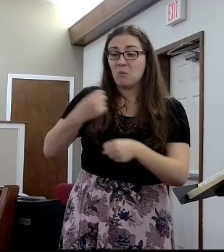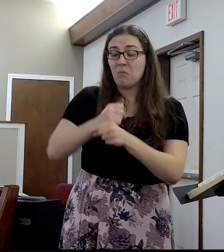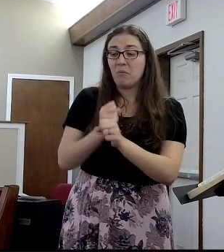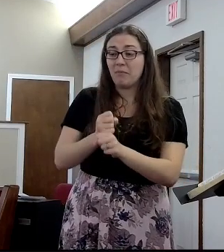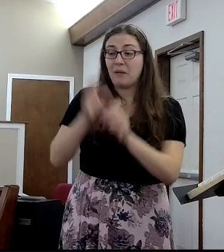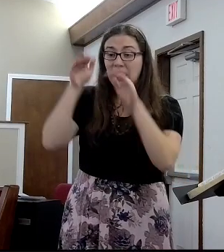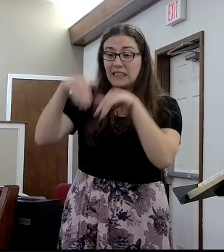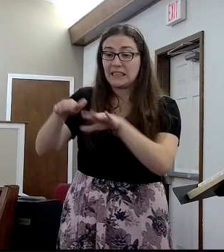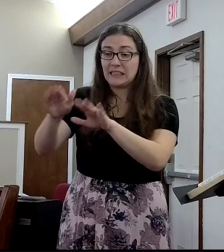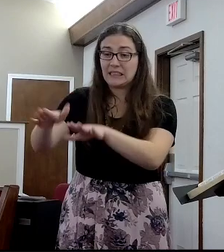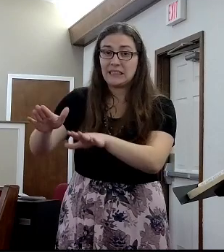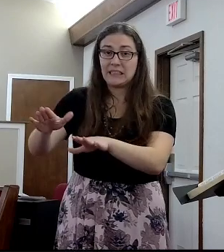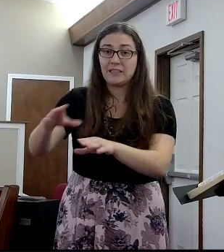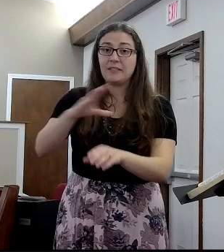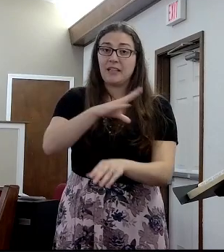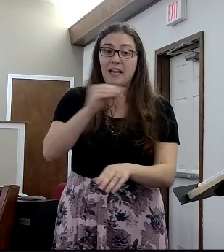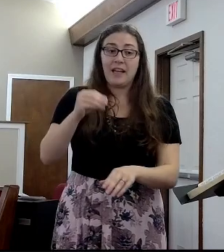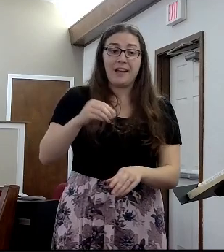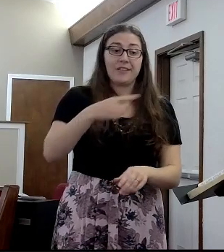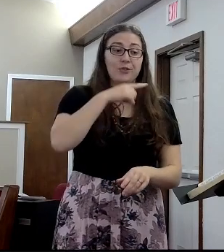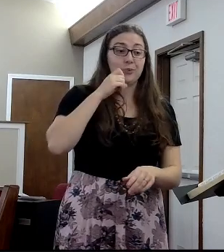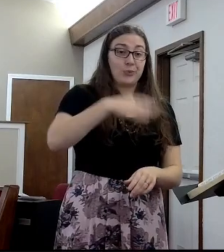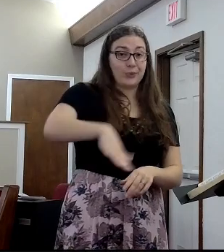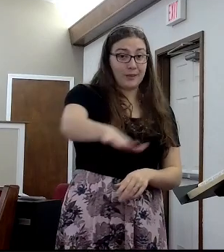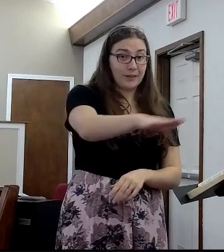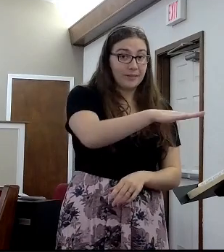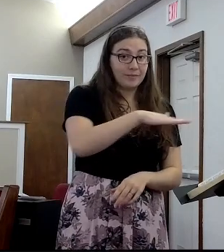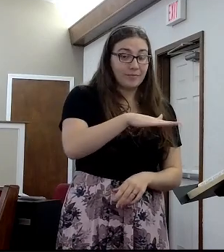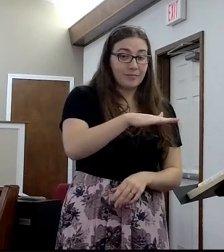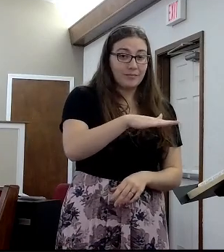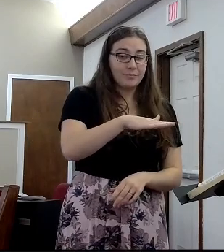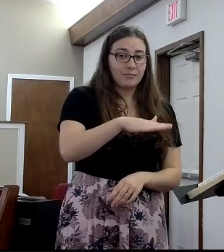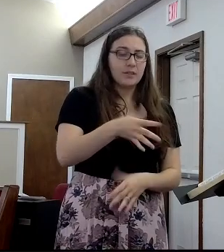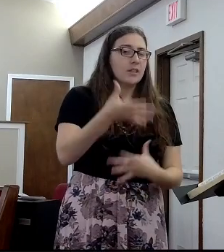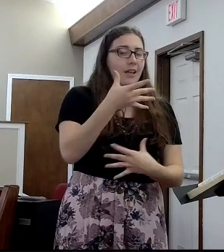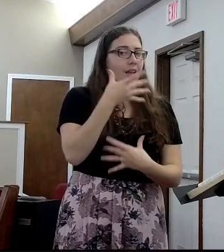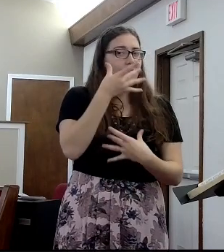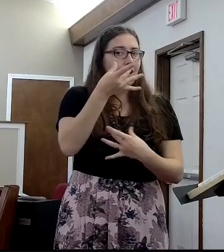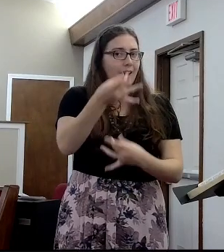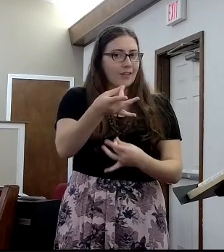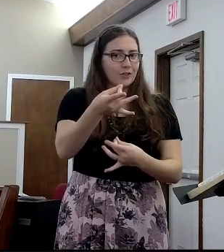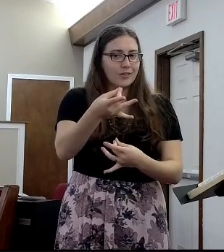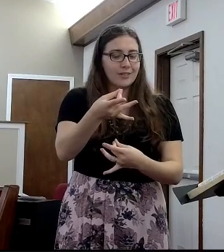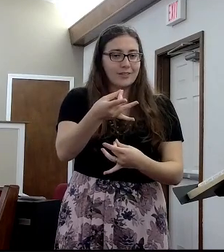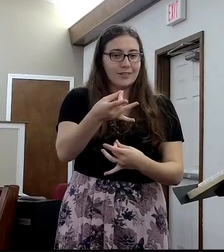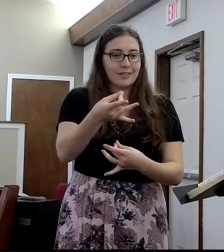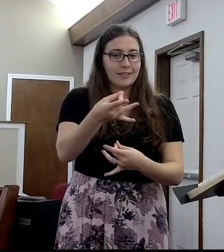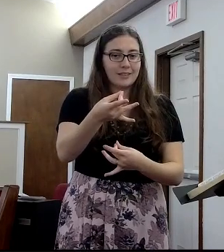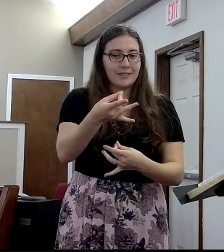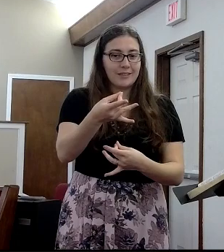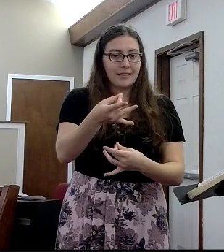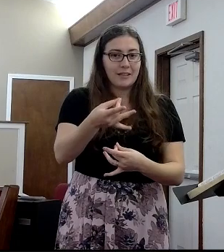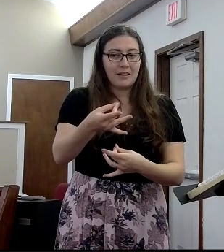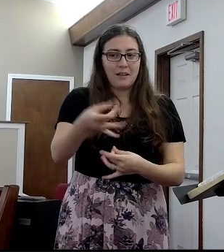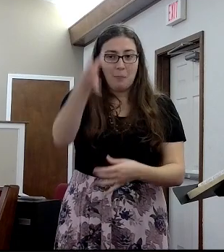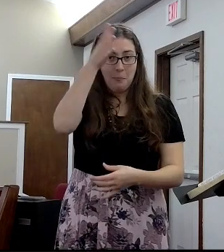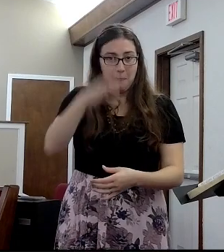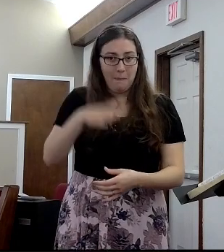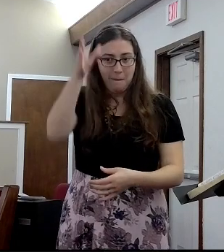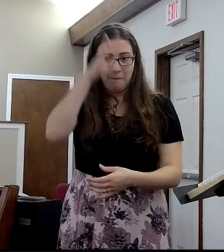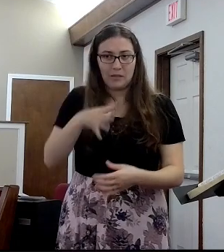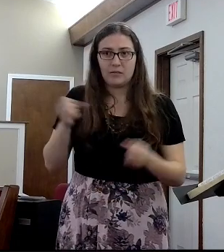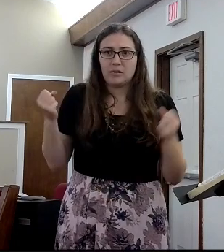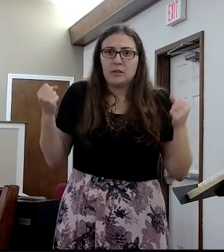which made the sea and dry land. This is where it gets interesting and it turns. It says, "Then were the